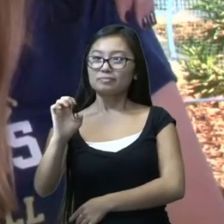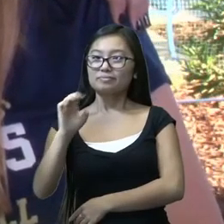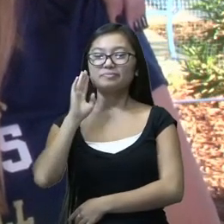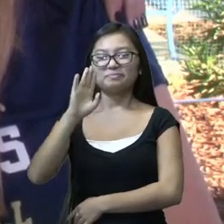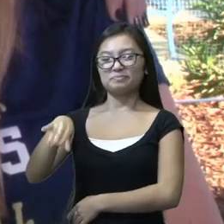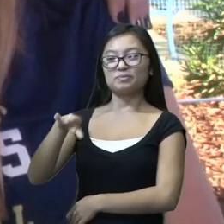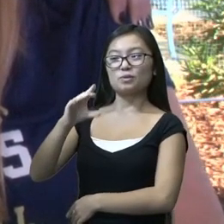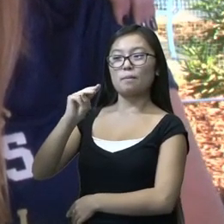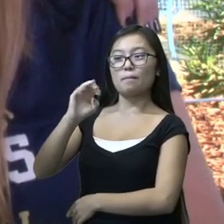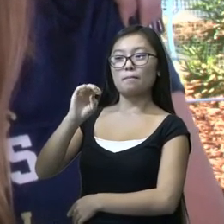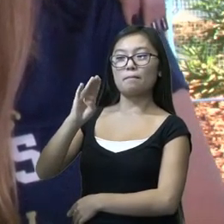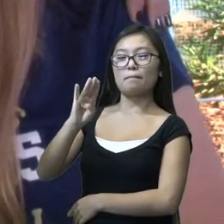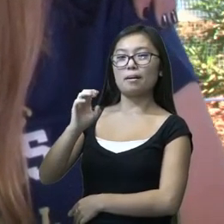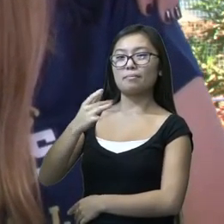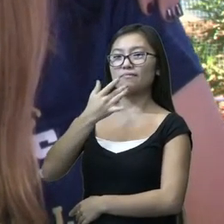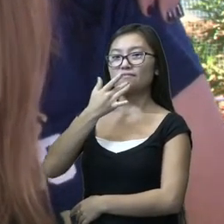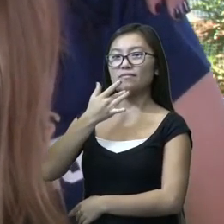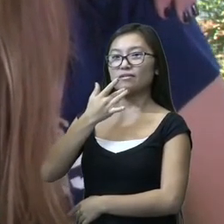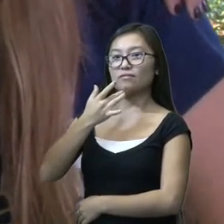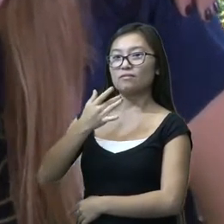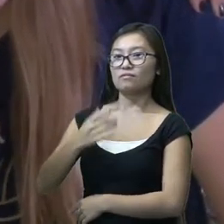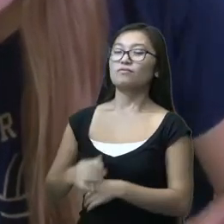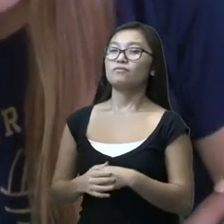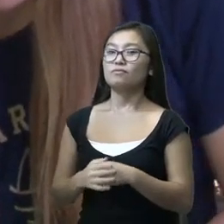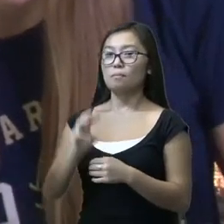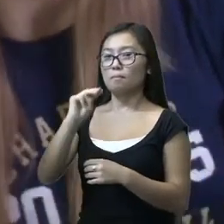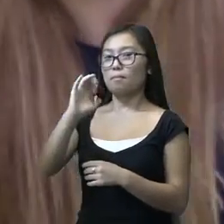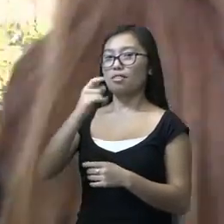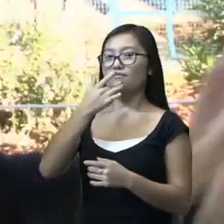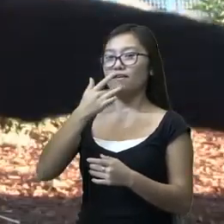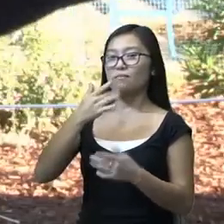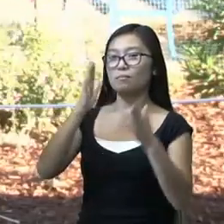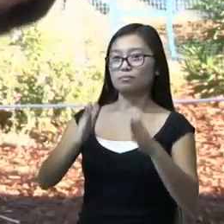favorite person? Their mother.